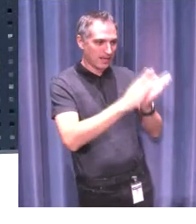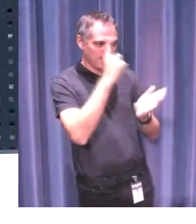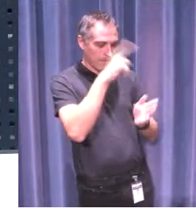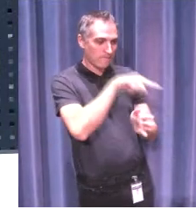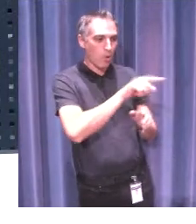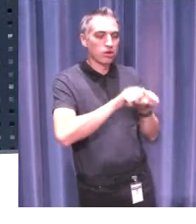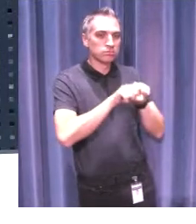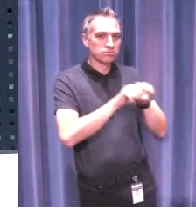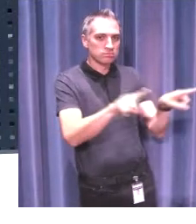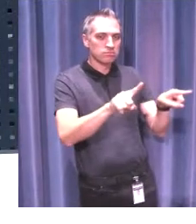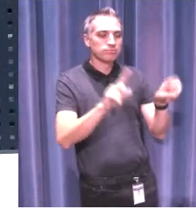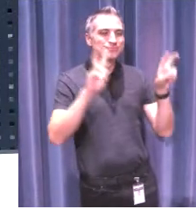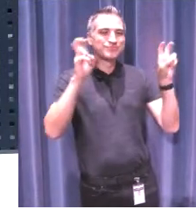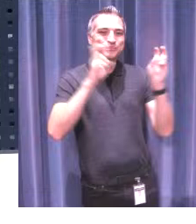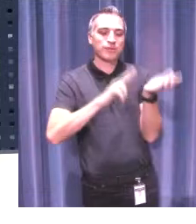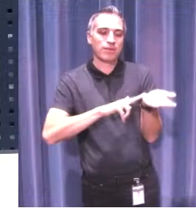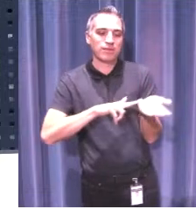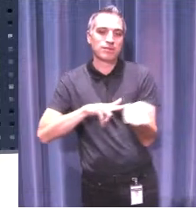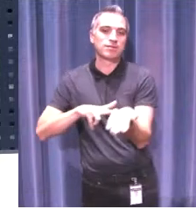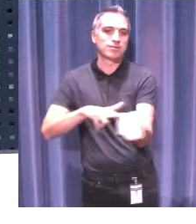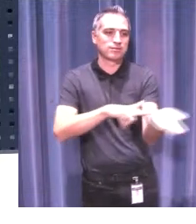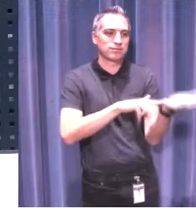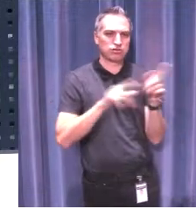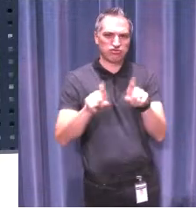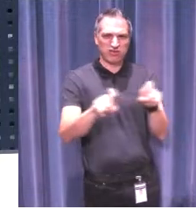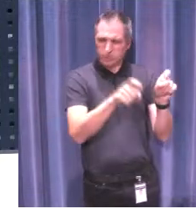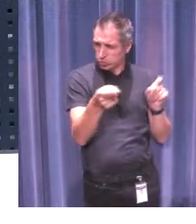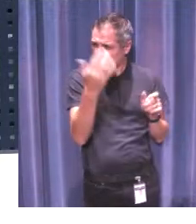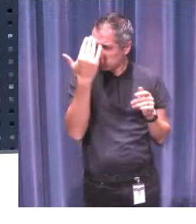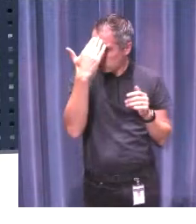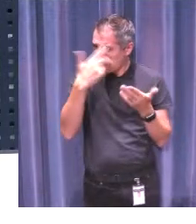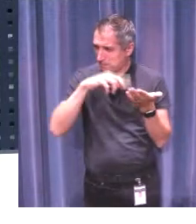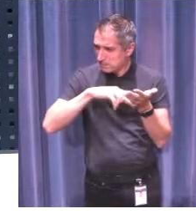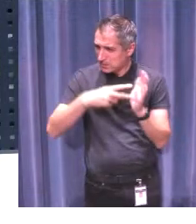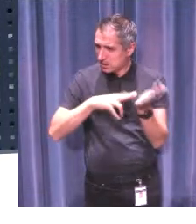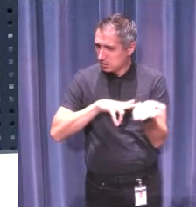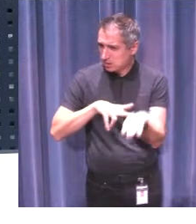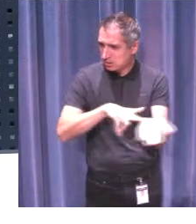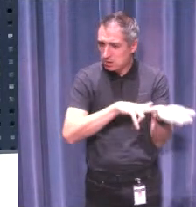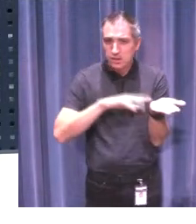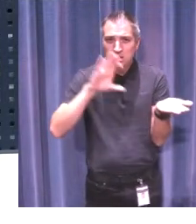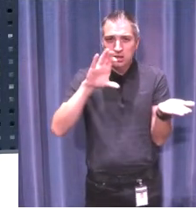survey. Now there's some, do you know what I mean about that?